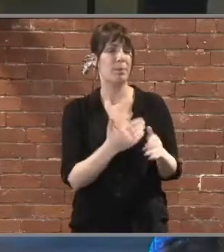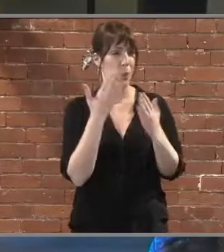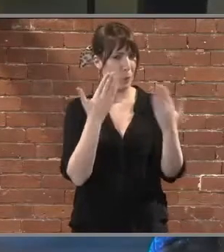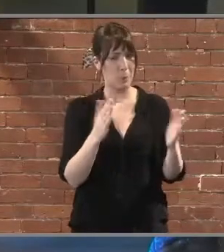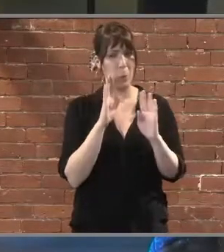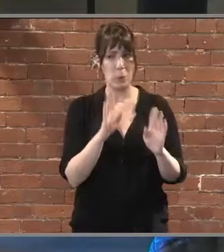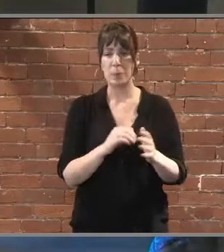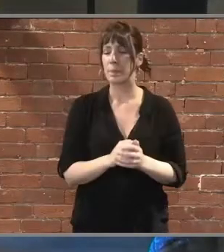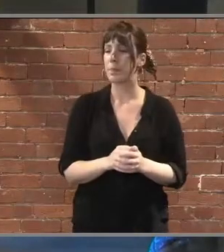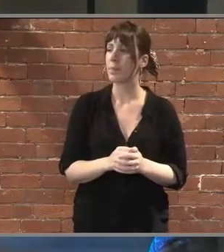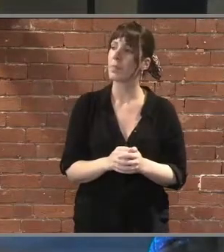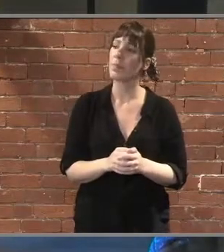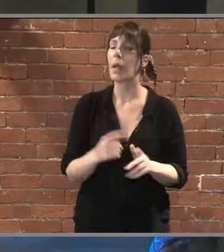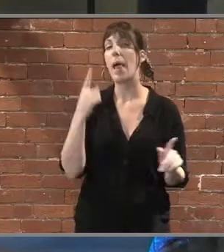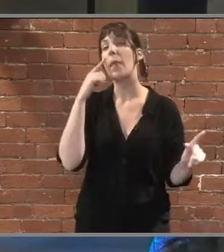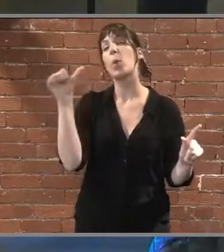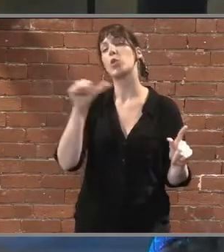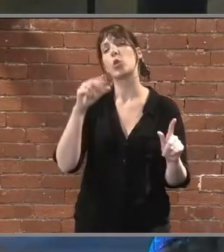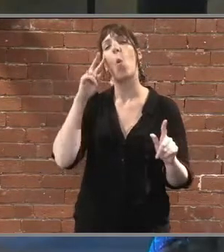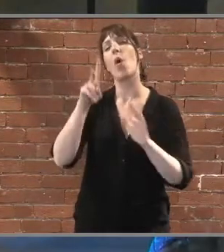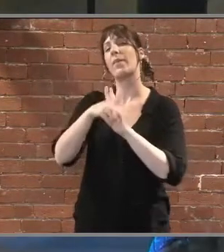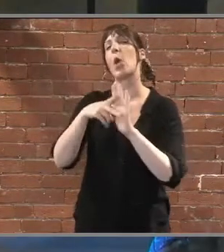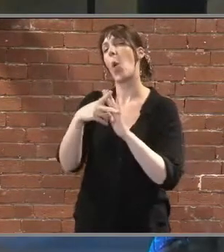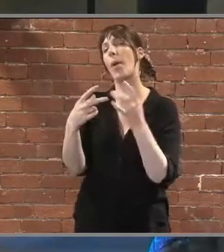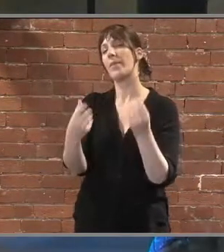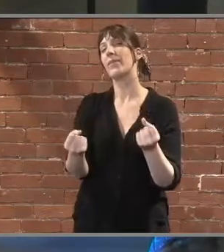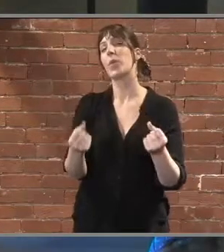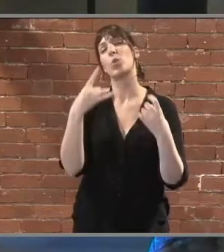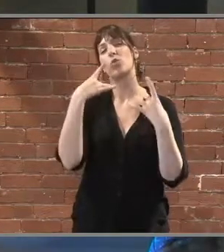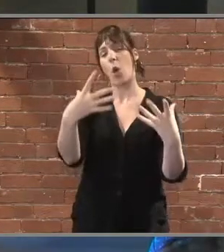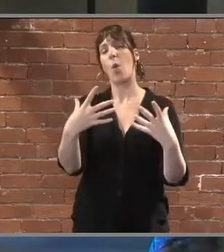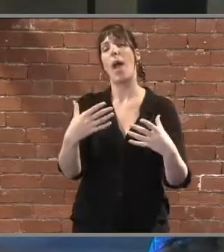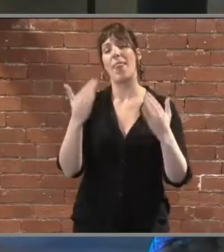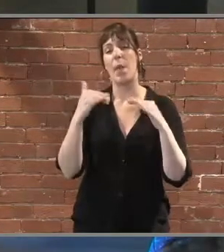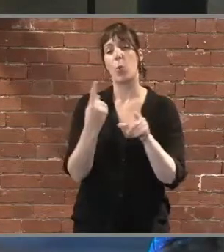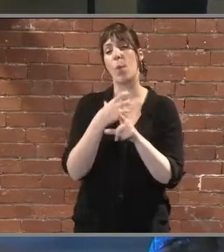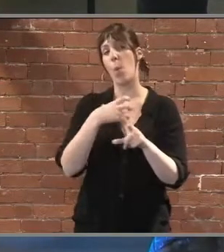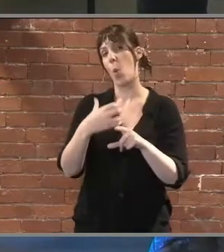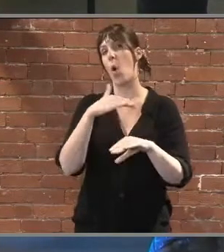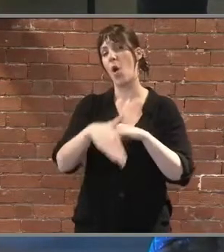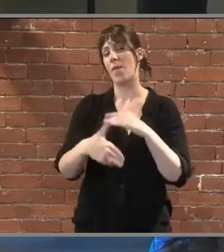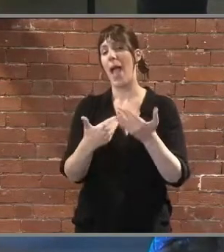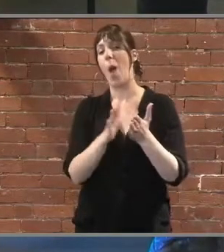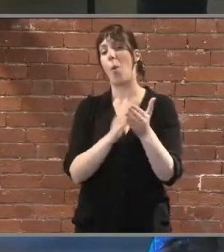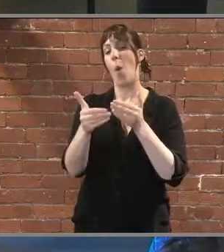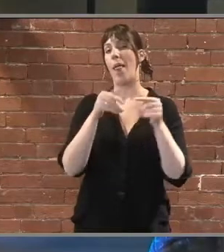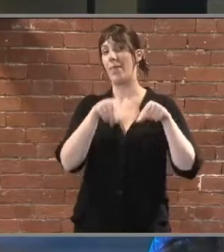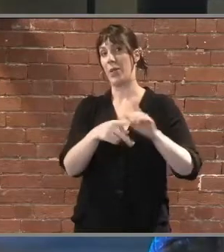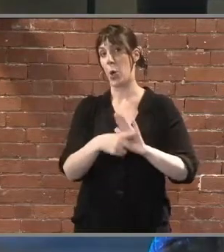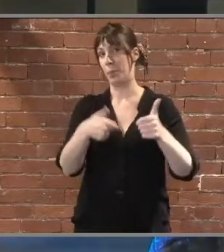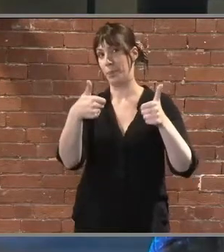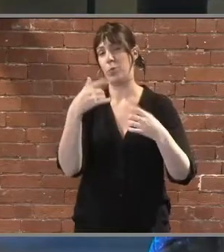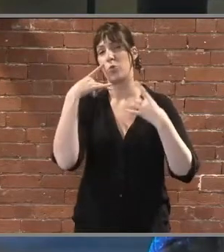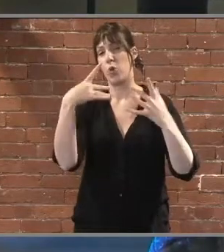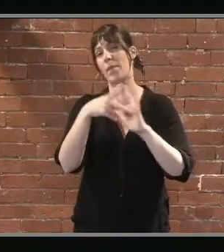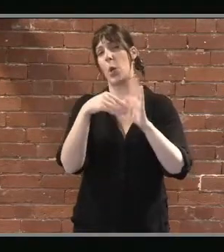I reckon we should watch the video because we got it queued up. Yeah. And then maybe we can talk a little bit more about how it came together and all the different parts to cool. it. So great. Yeah, let's play the